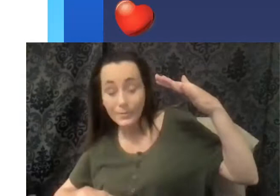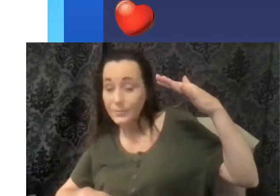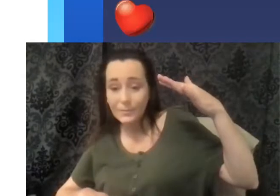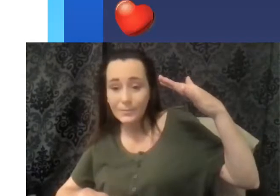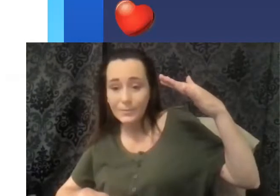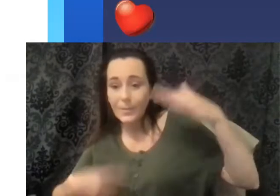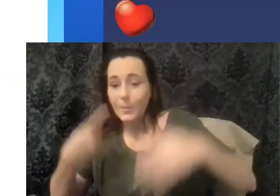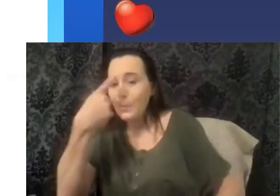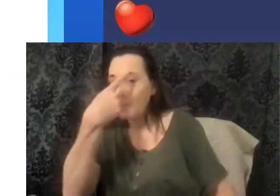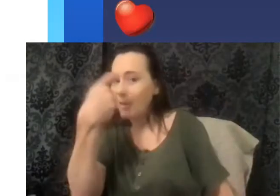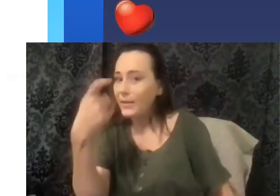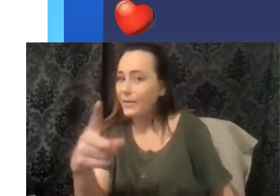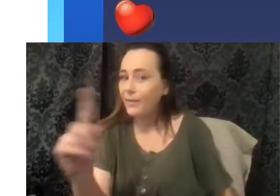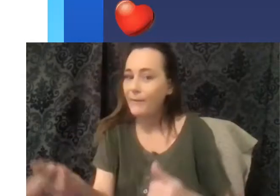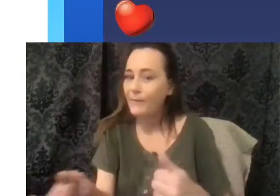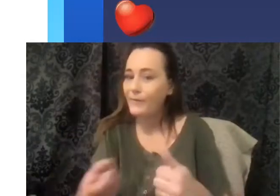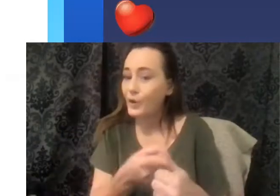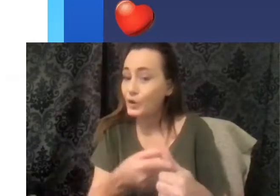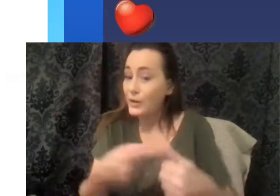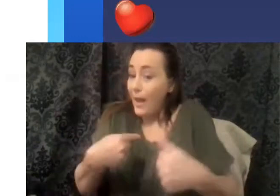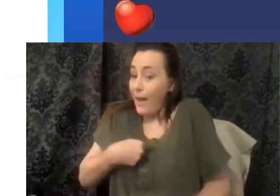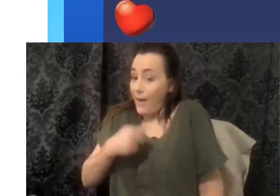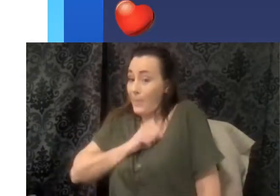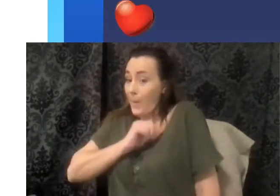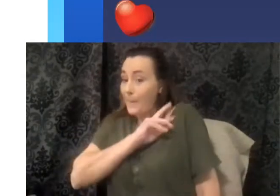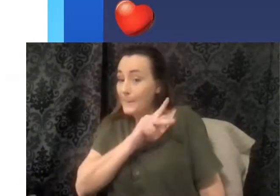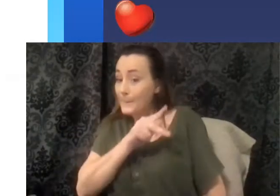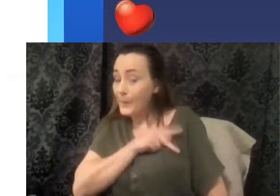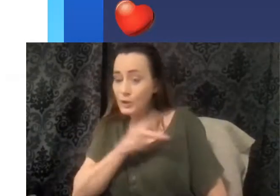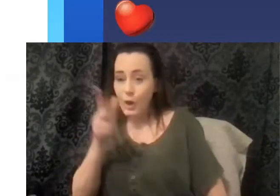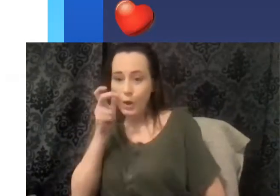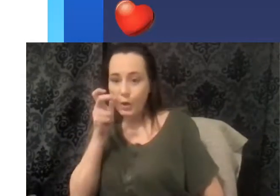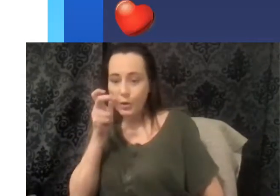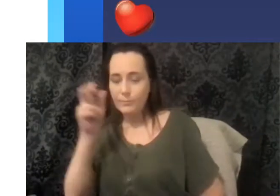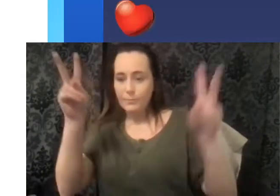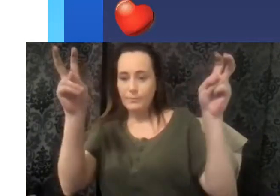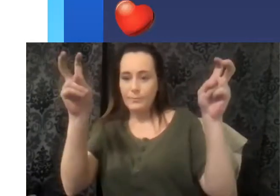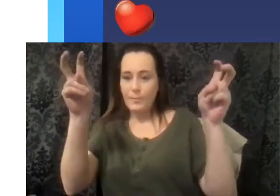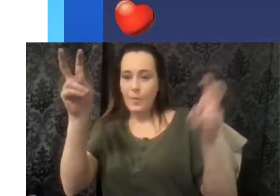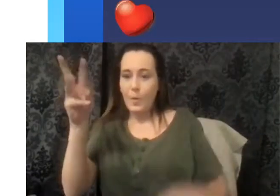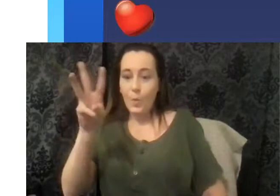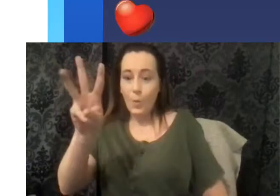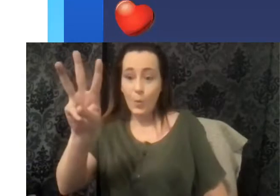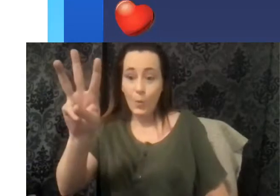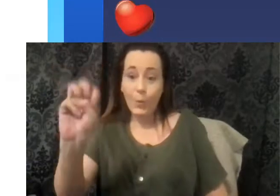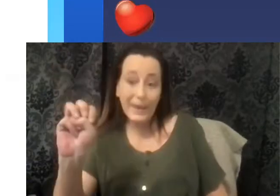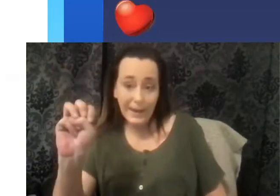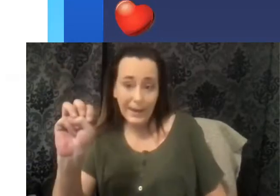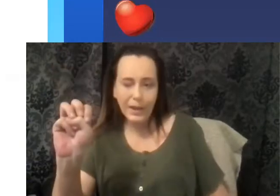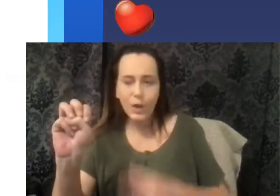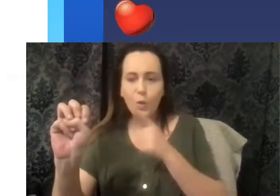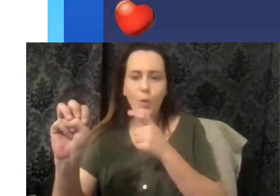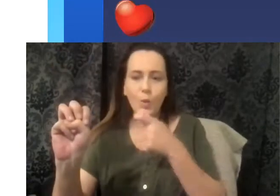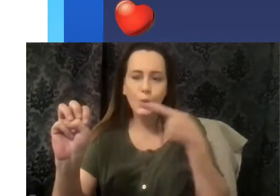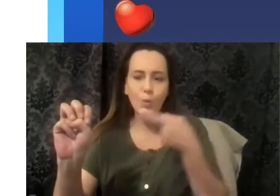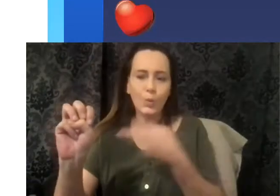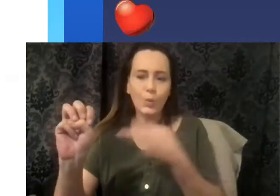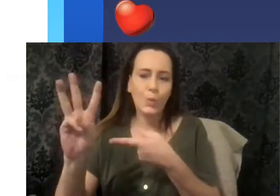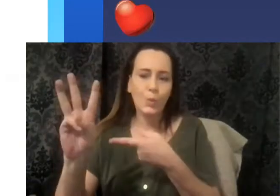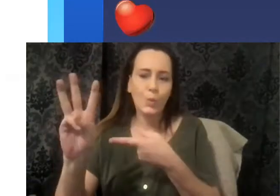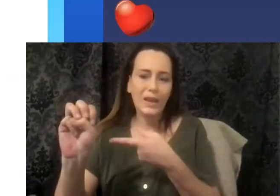is the first that I have personally heard that we, and I'm wondering who is the we,